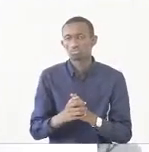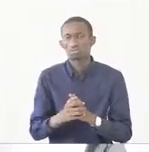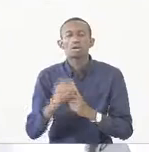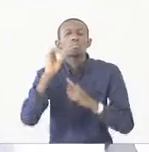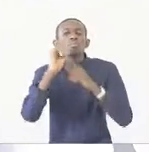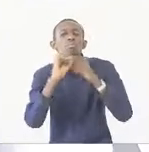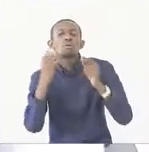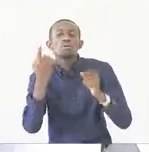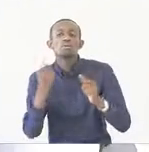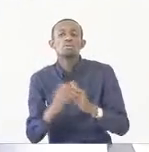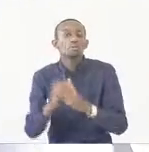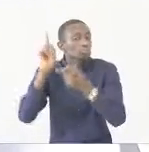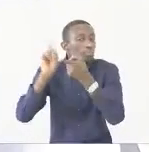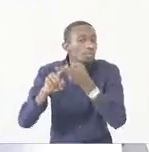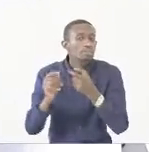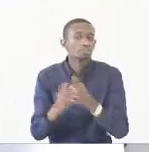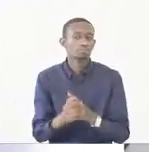1 plus